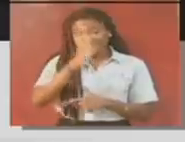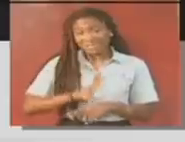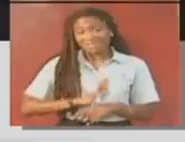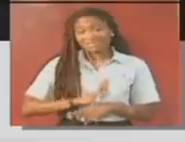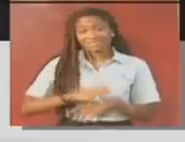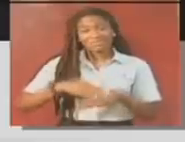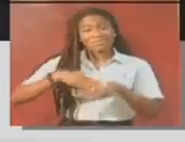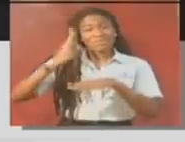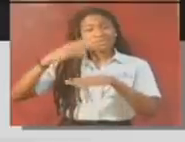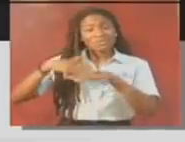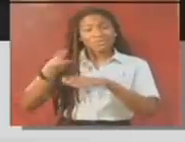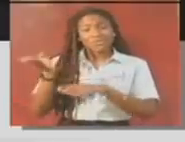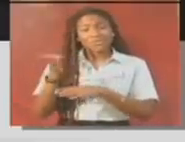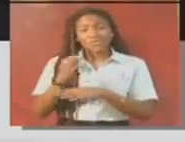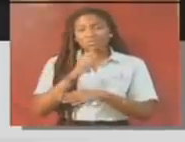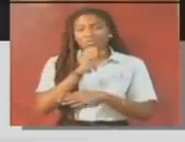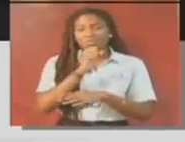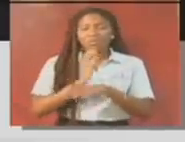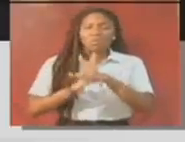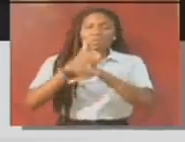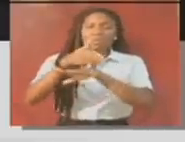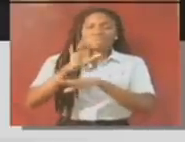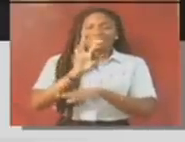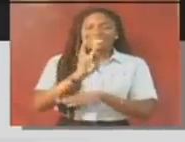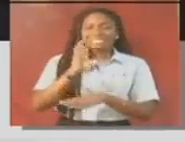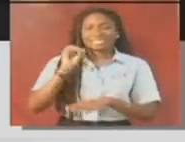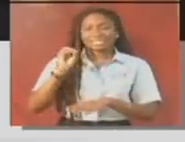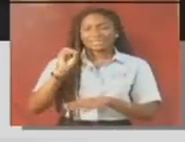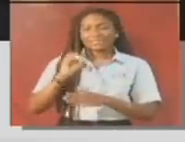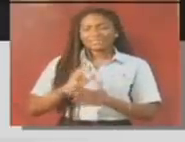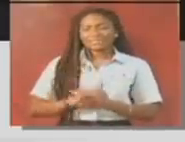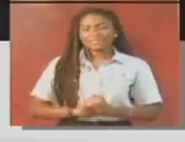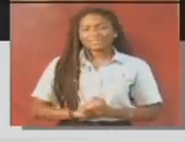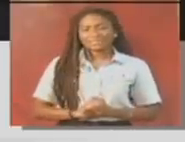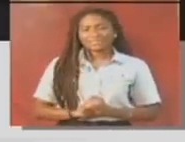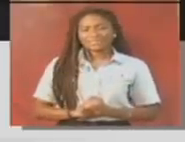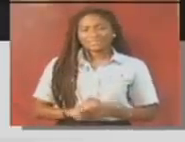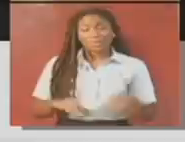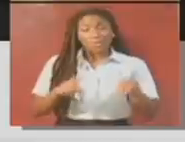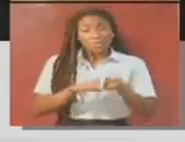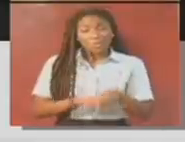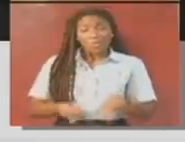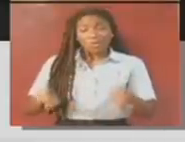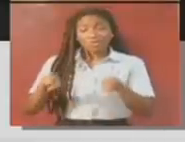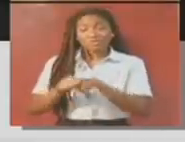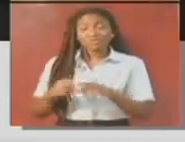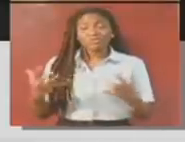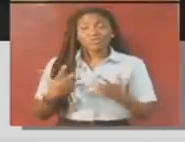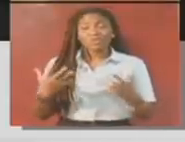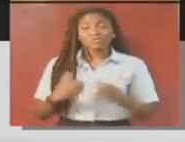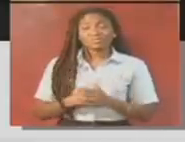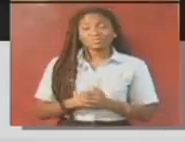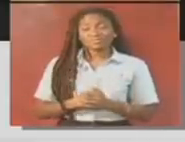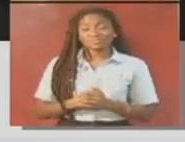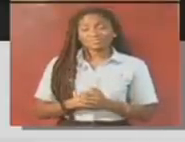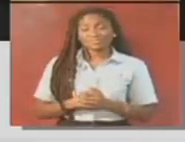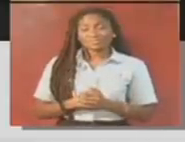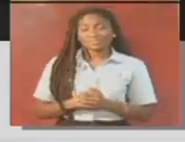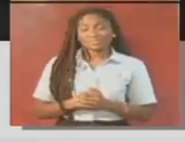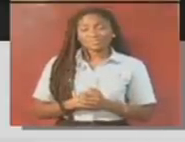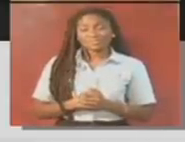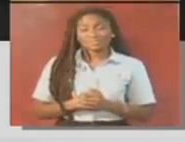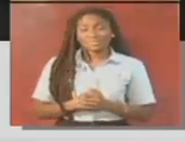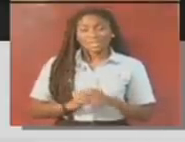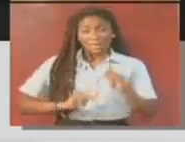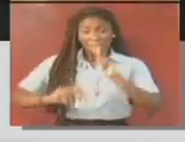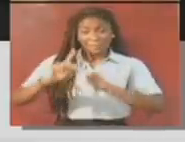them being in the over 60 age group. Also noting that the majority of those who would have passed on also